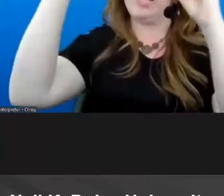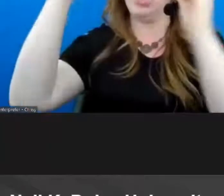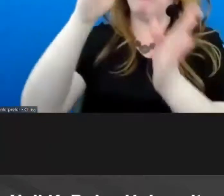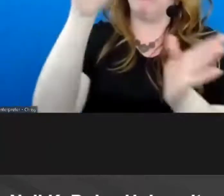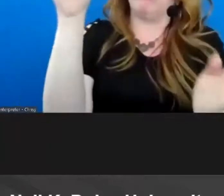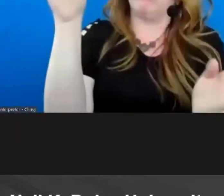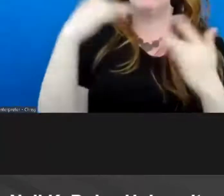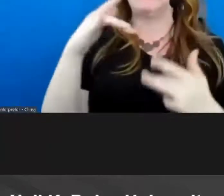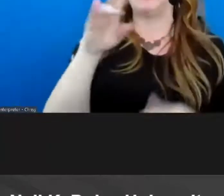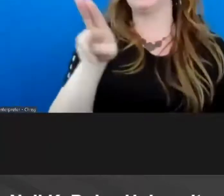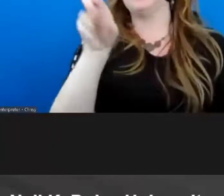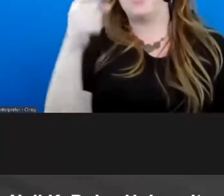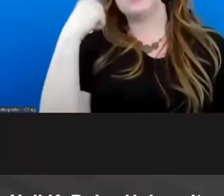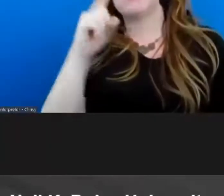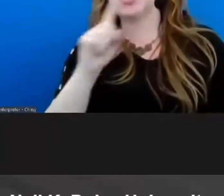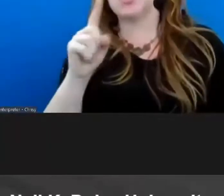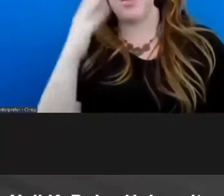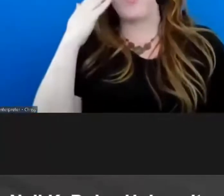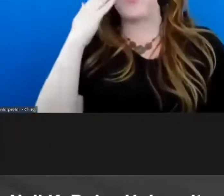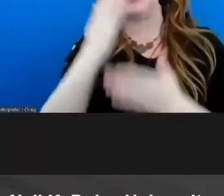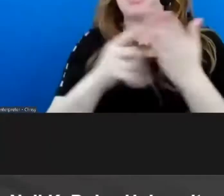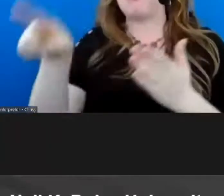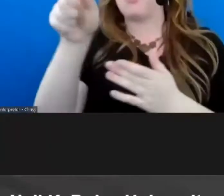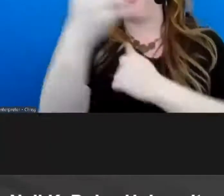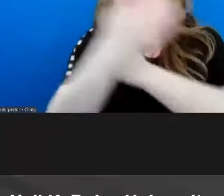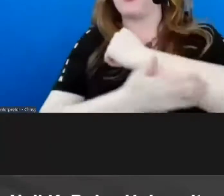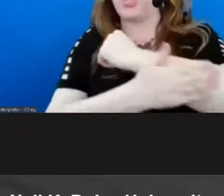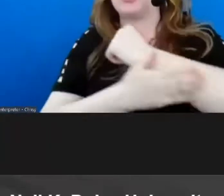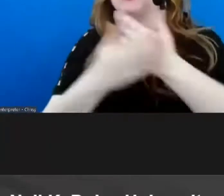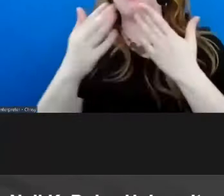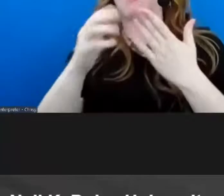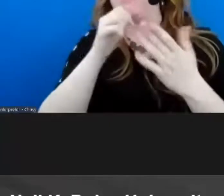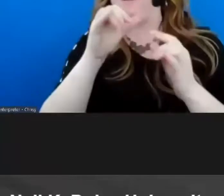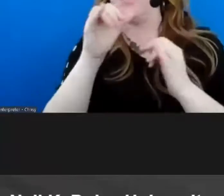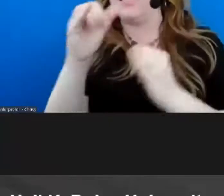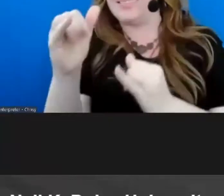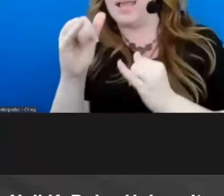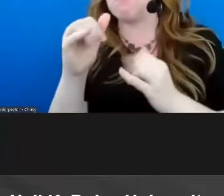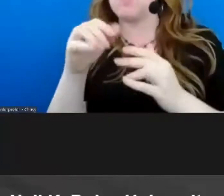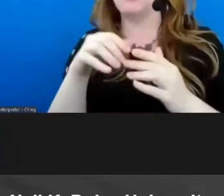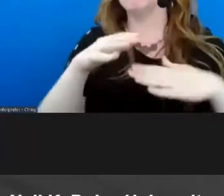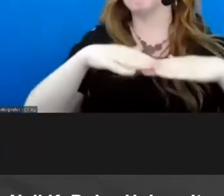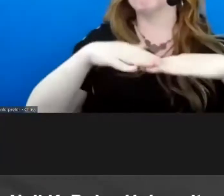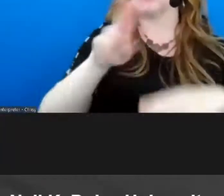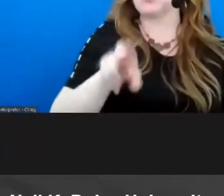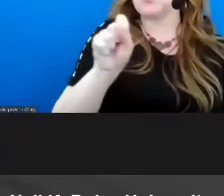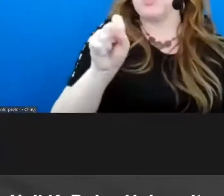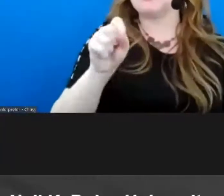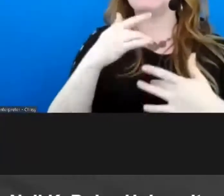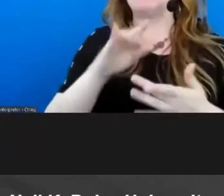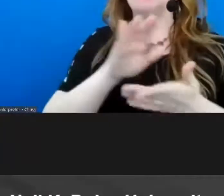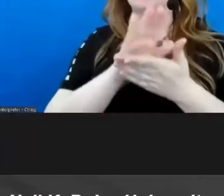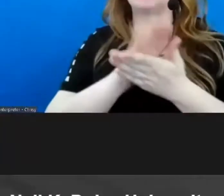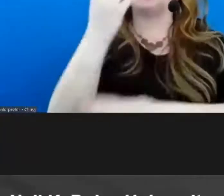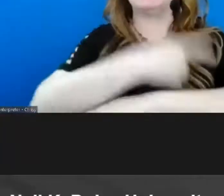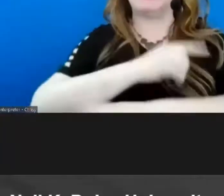us and i know this does differ and we have some colleagues from other countries where this maybe is not quite the same but at least in the us you a typical school day is going to be six seven